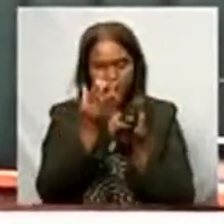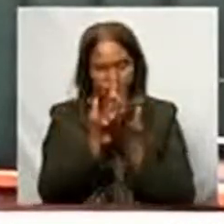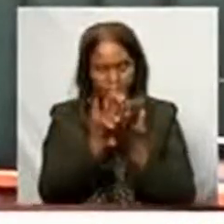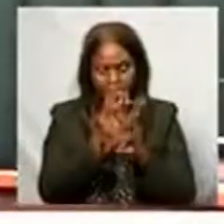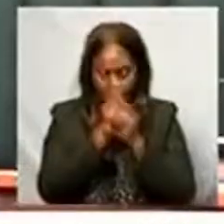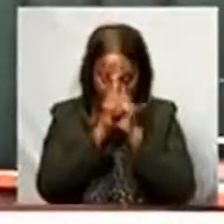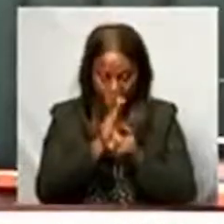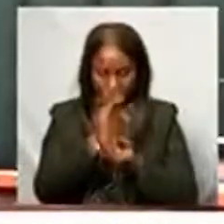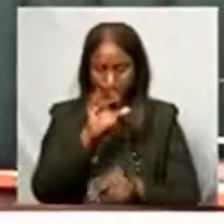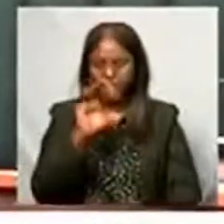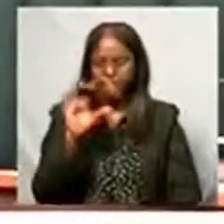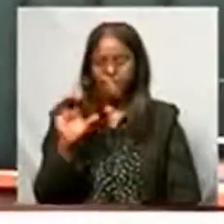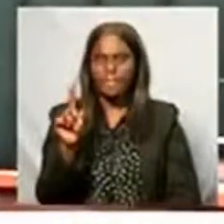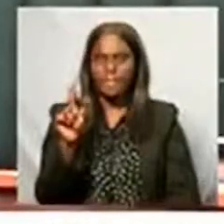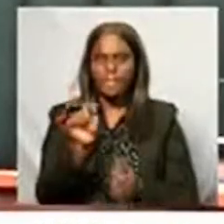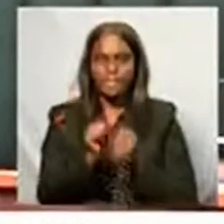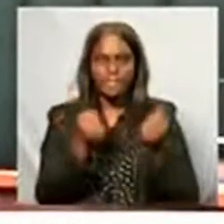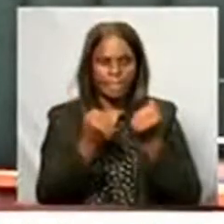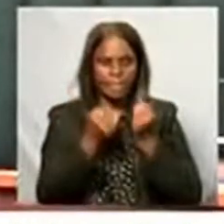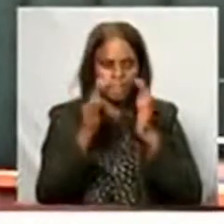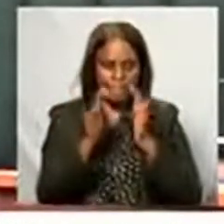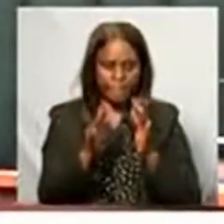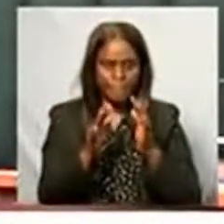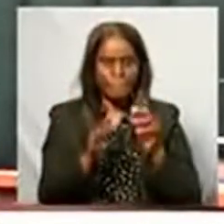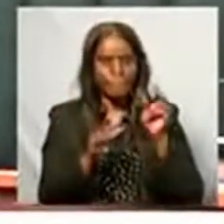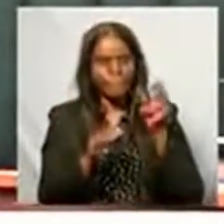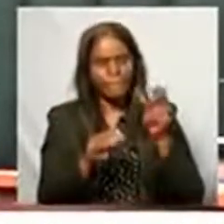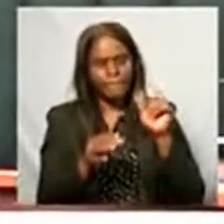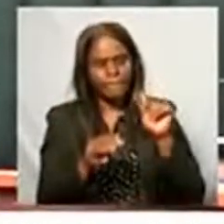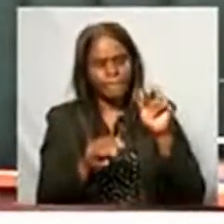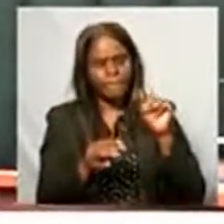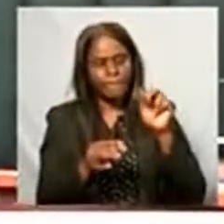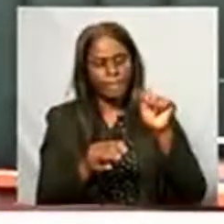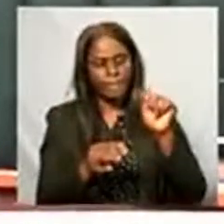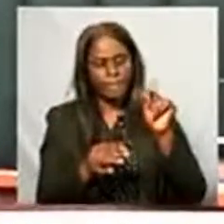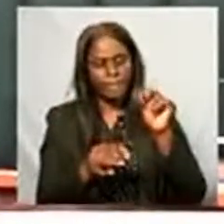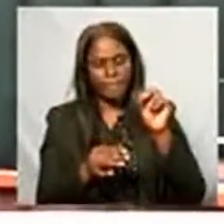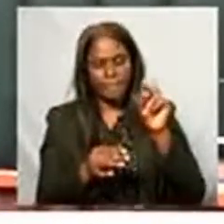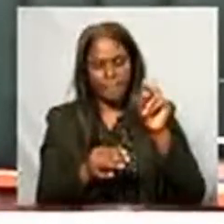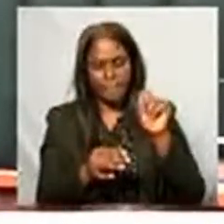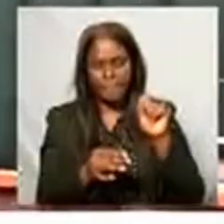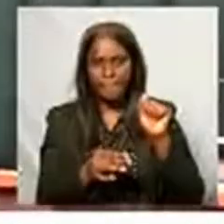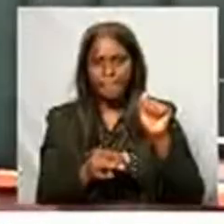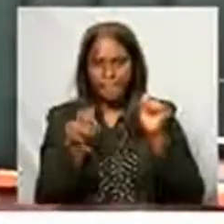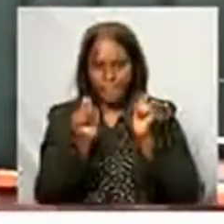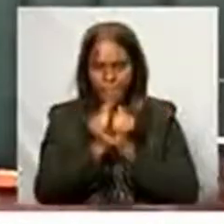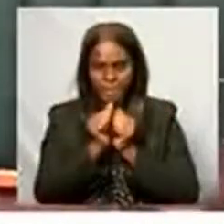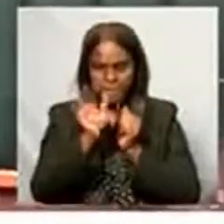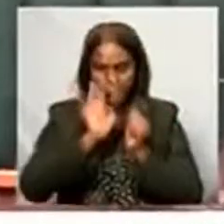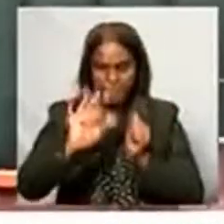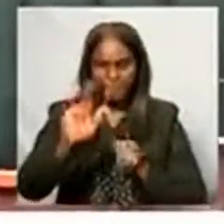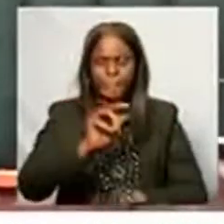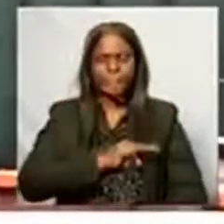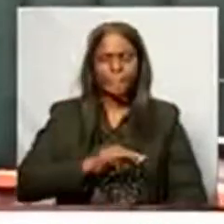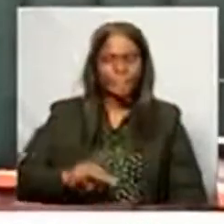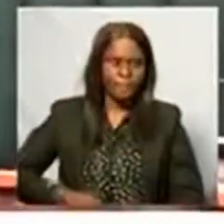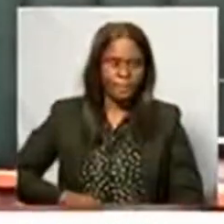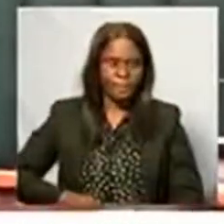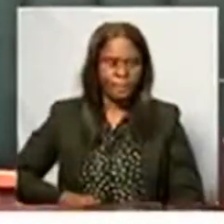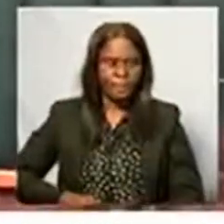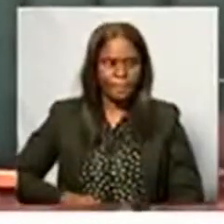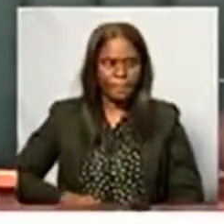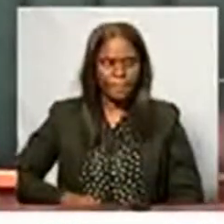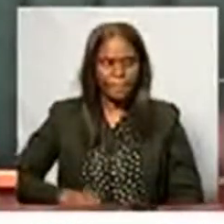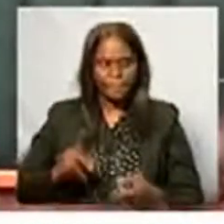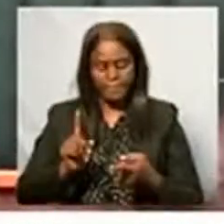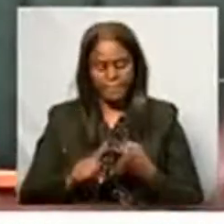Honorable Chitaluchirufya, and the seconder, Honorable Anakoka, as well as your members,